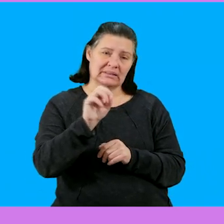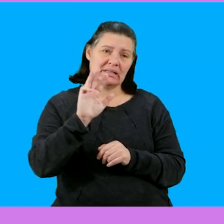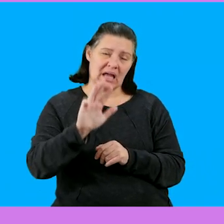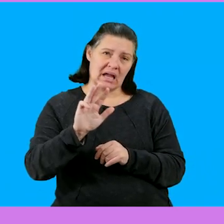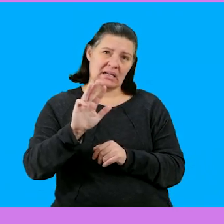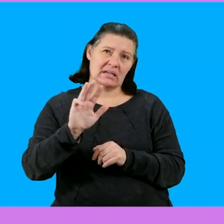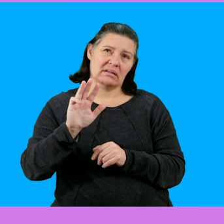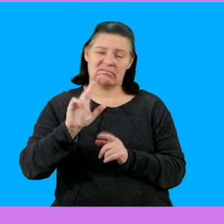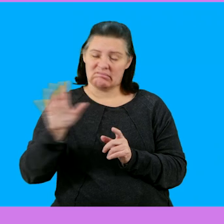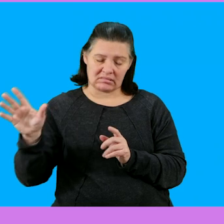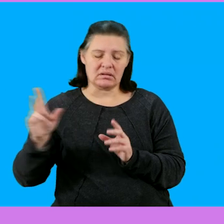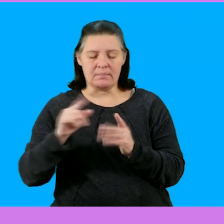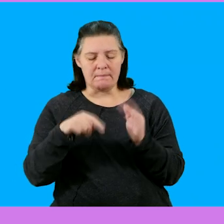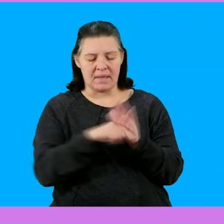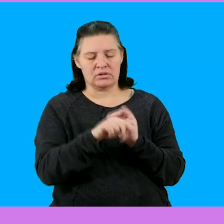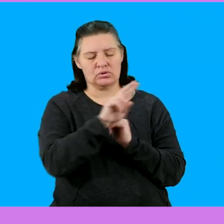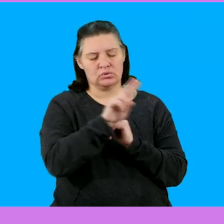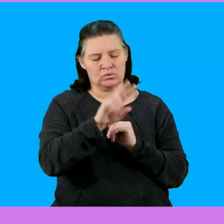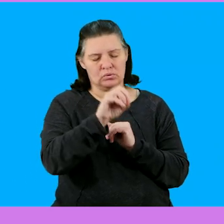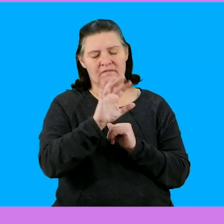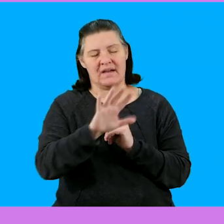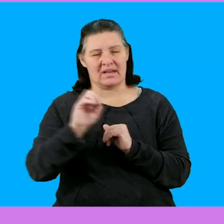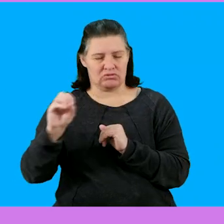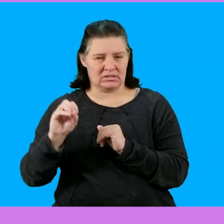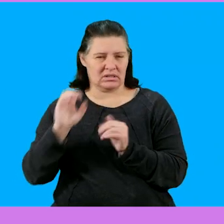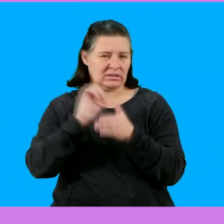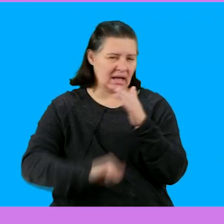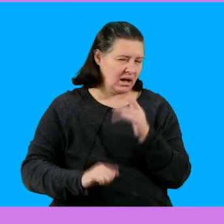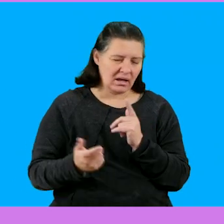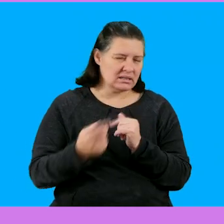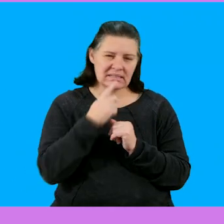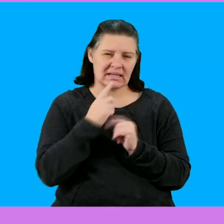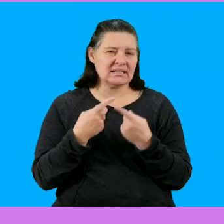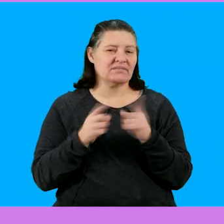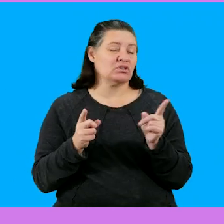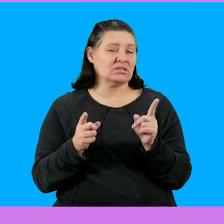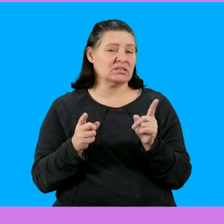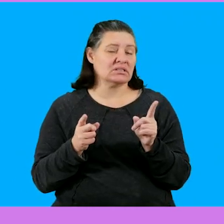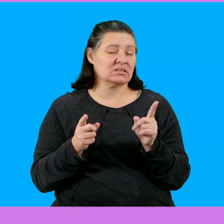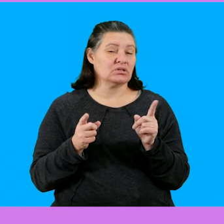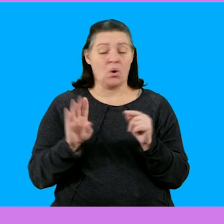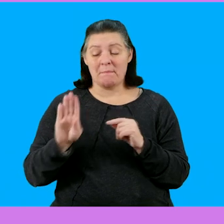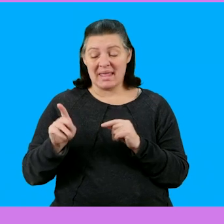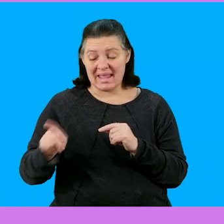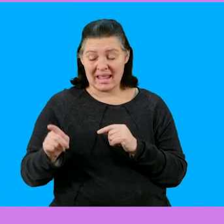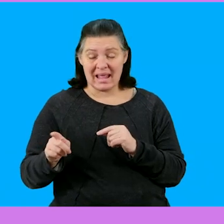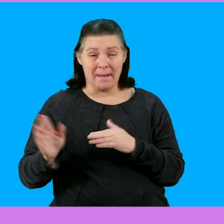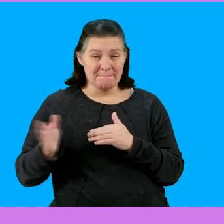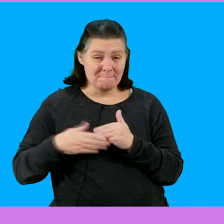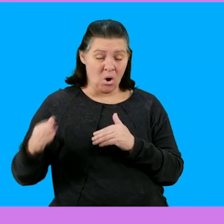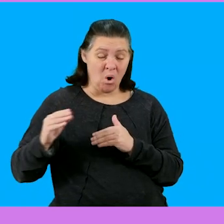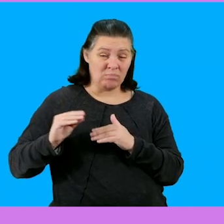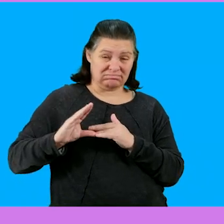220,933 rand 47 cents minus 220,500. So there will be a difference of, so therefore the difference